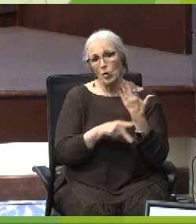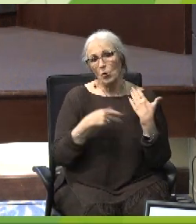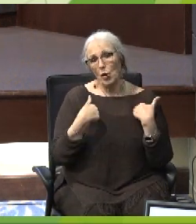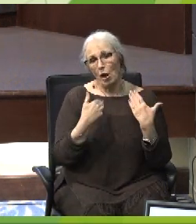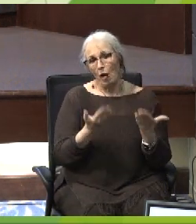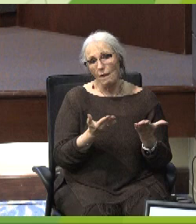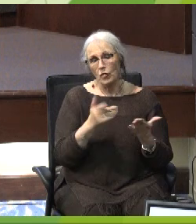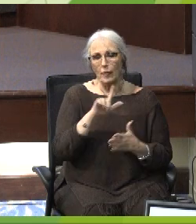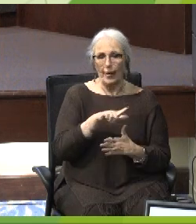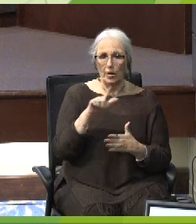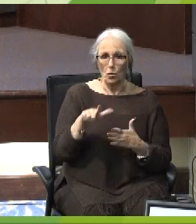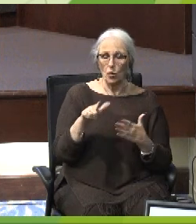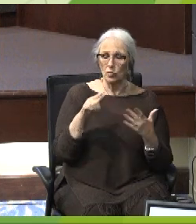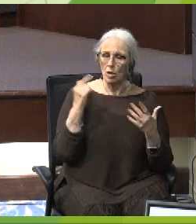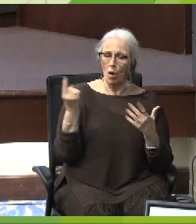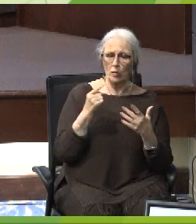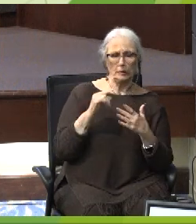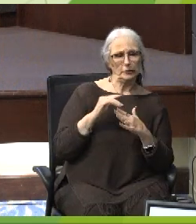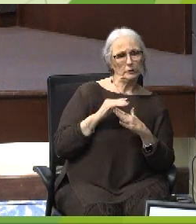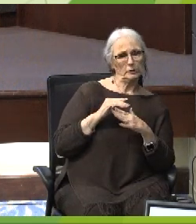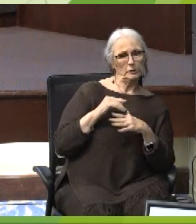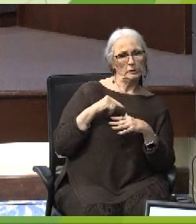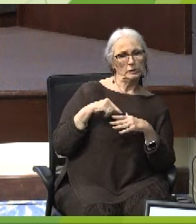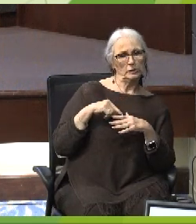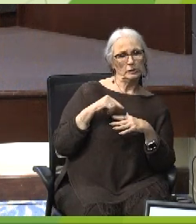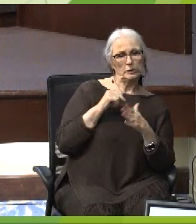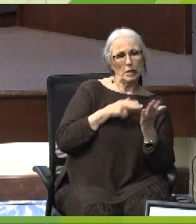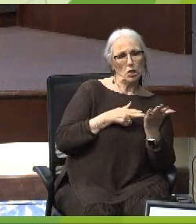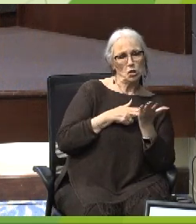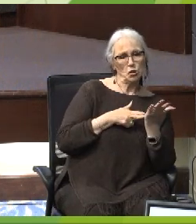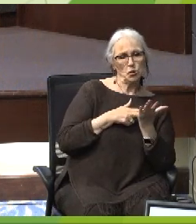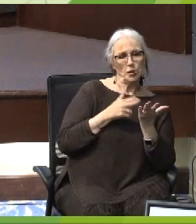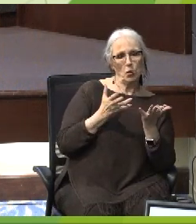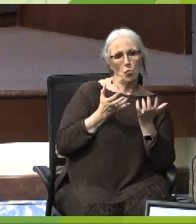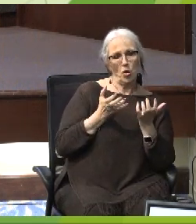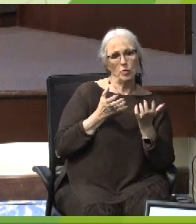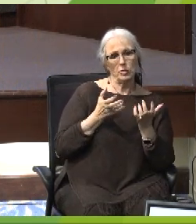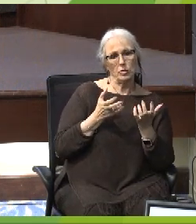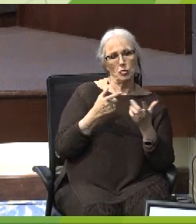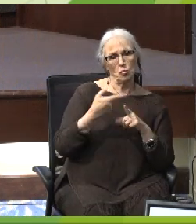that landlords were often on the fence about whether or not they wanted to rent to one of our individuals.